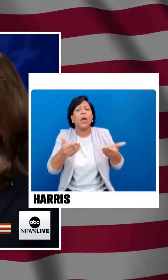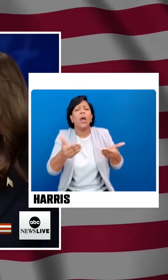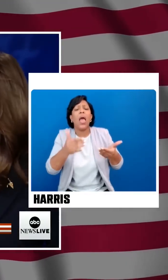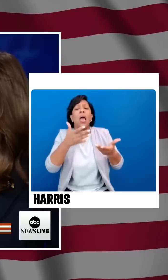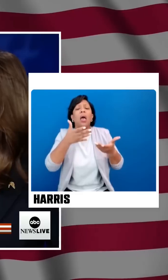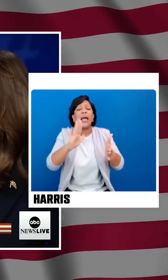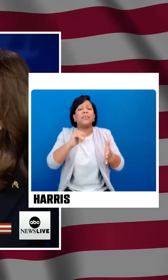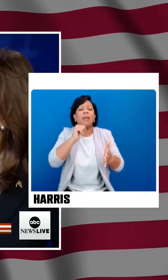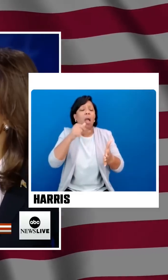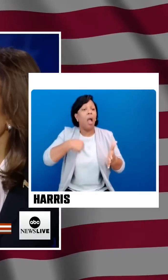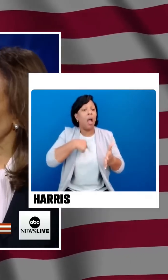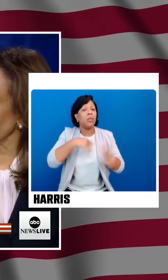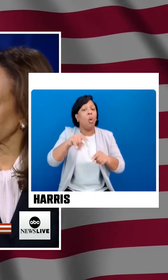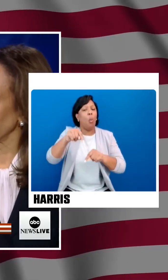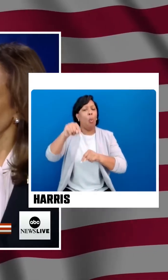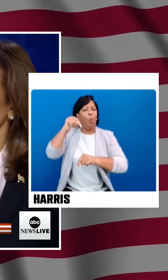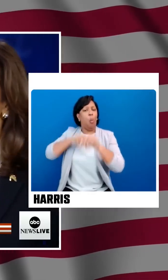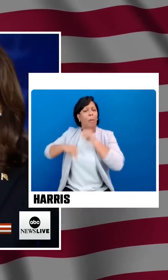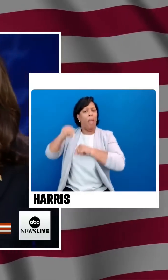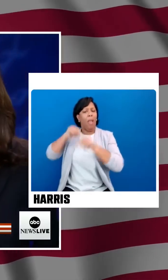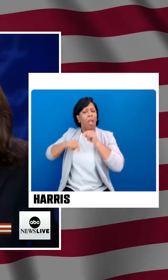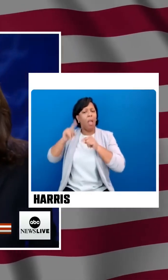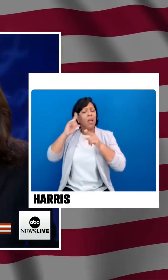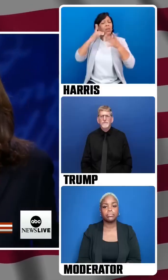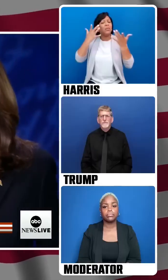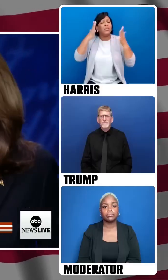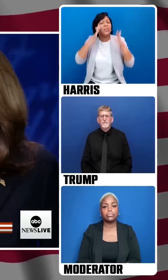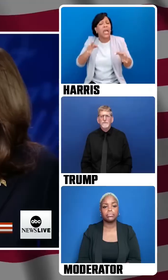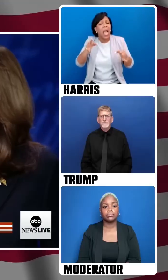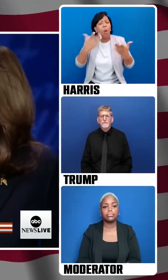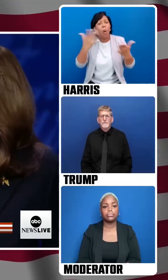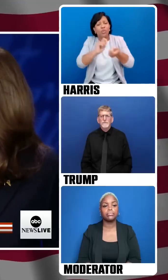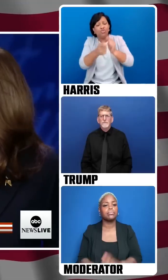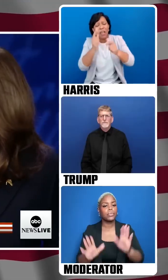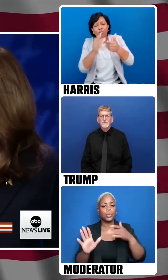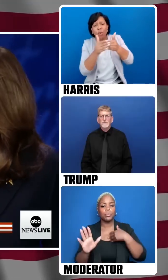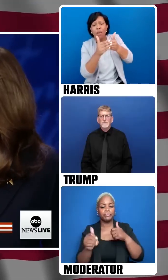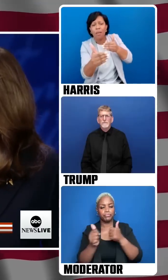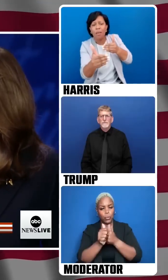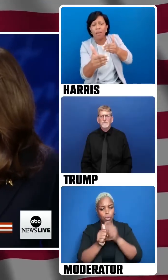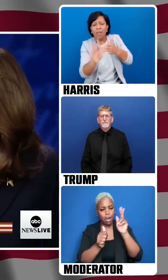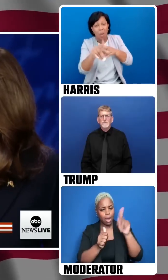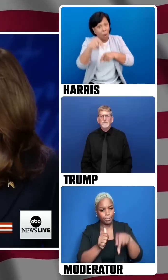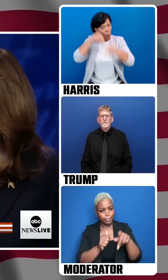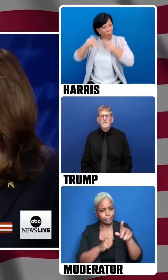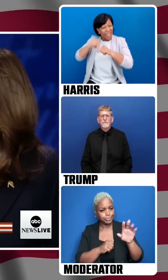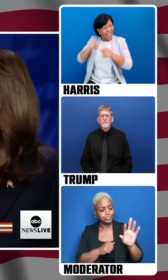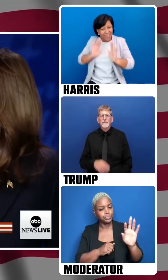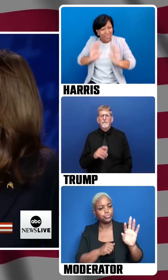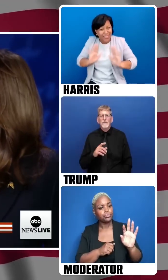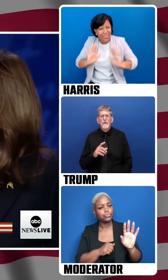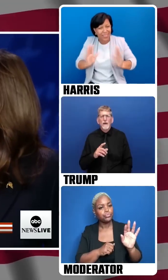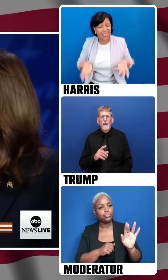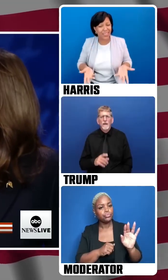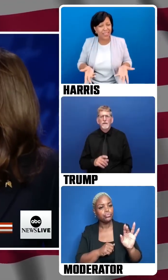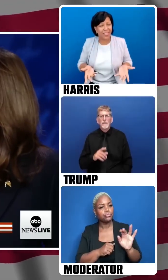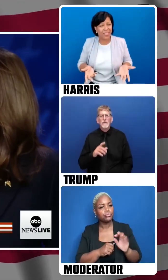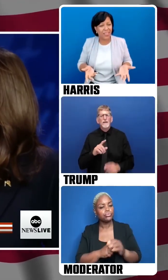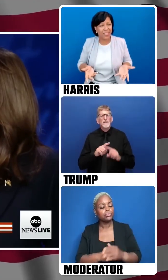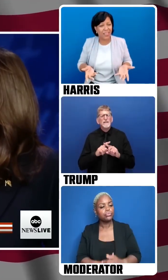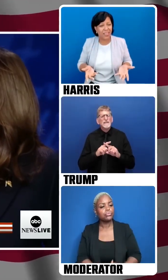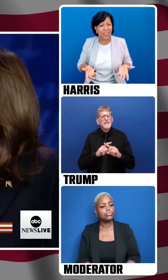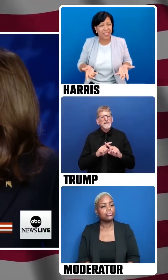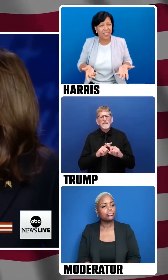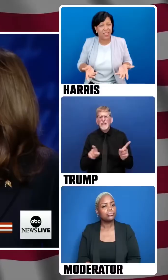and not go backwards to the past. Let me just follow up here. It was a different term, and it was a term that related